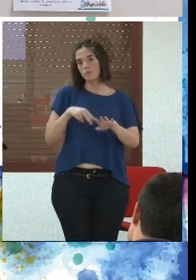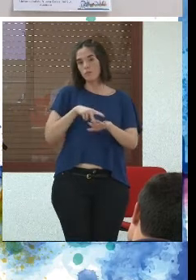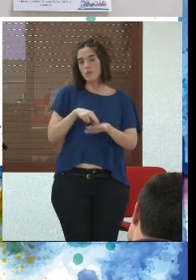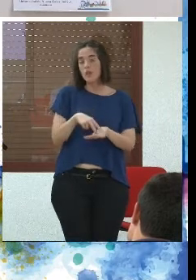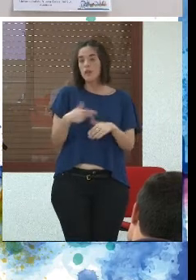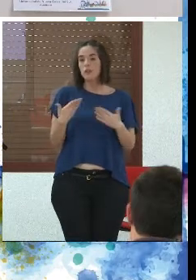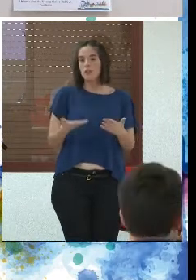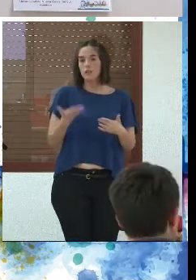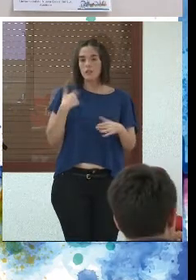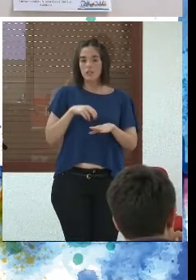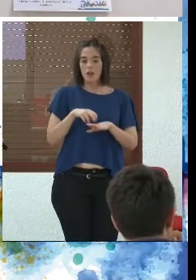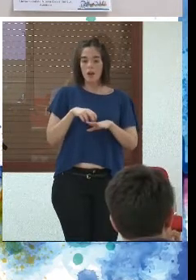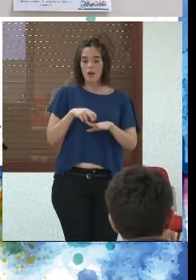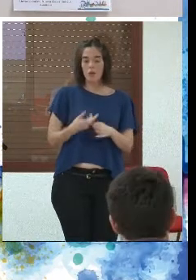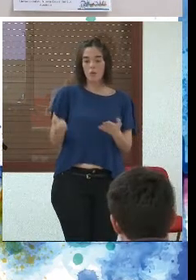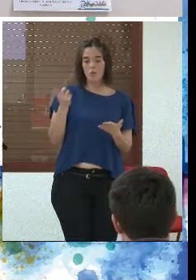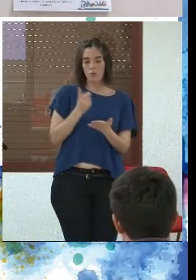we bend the knee